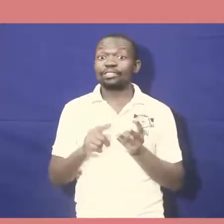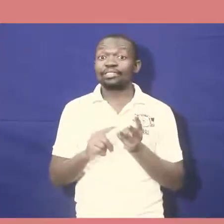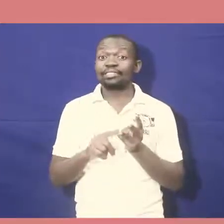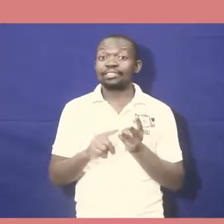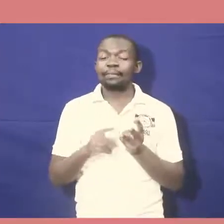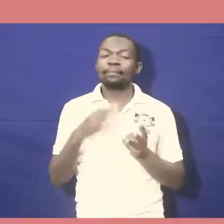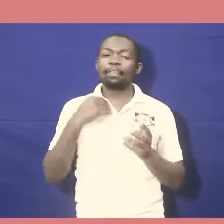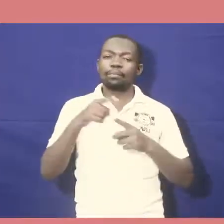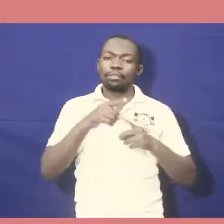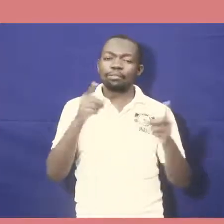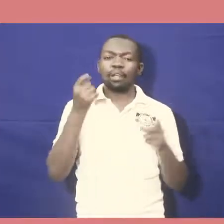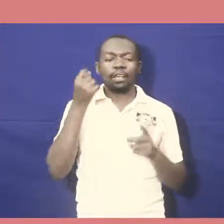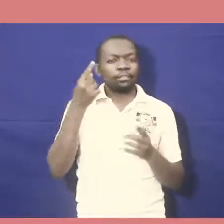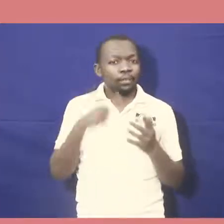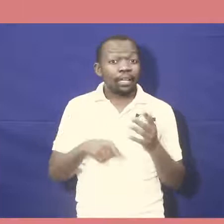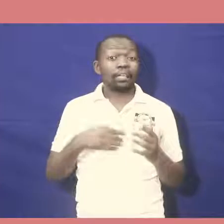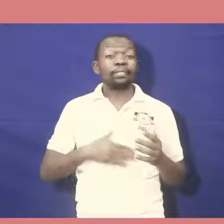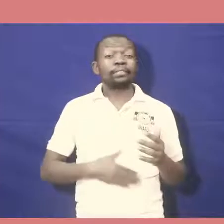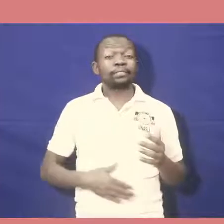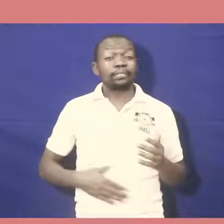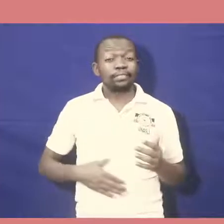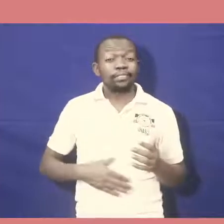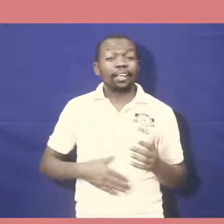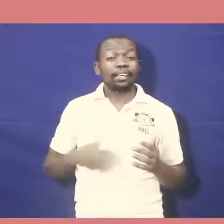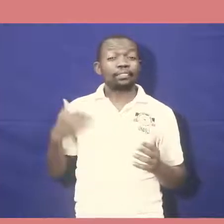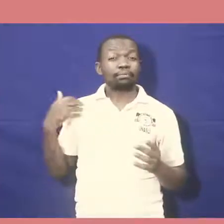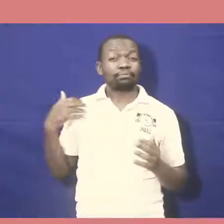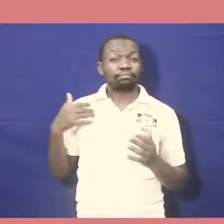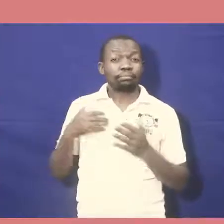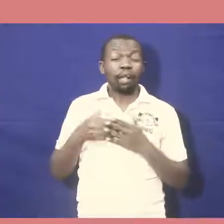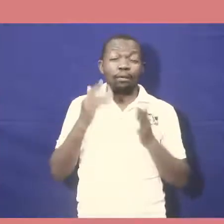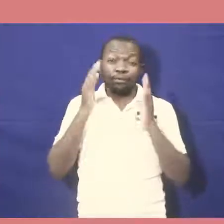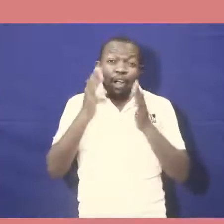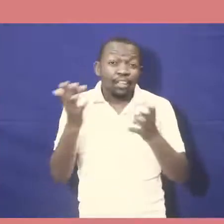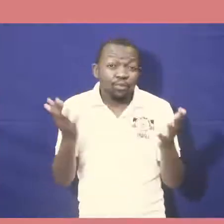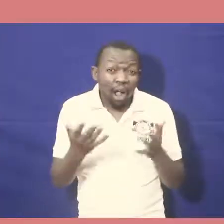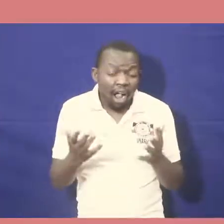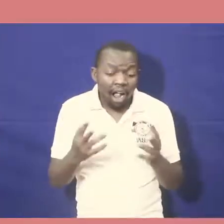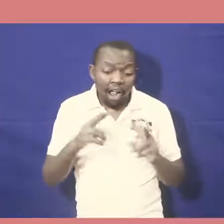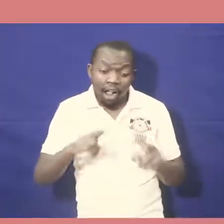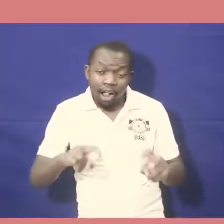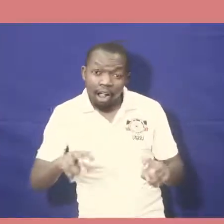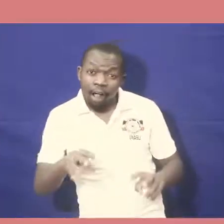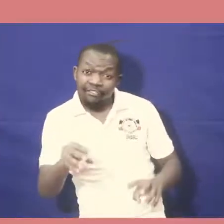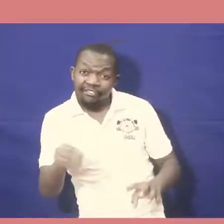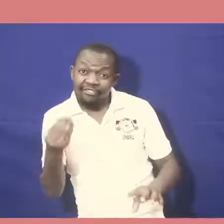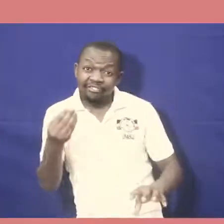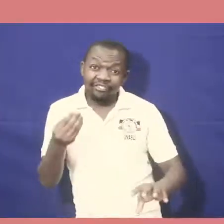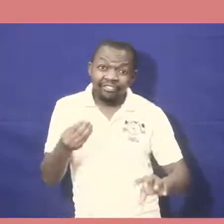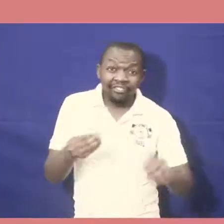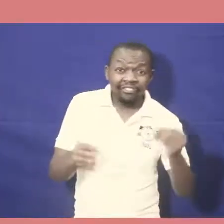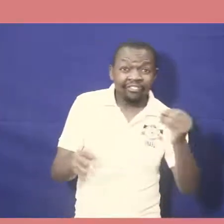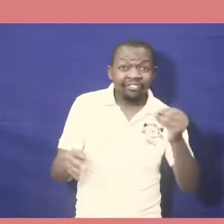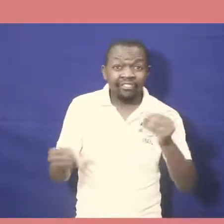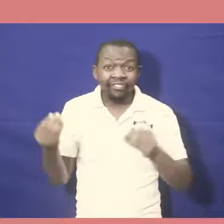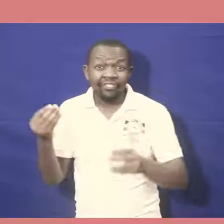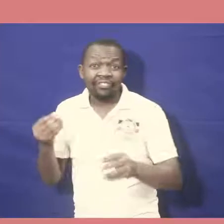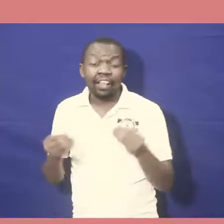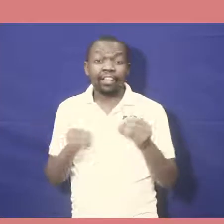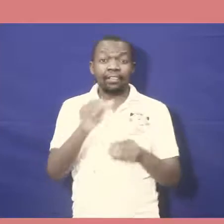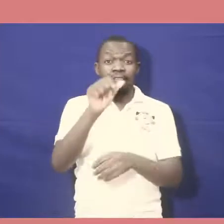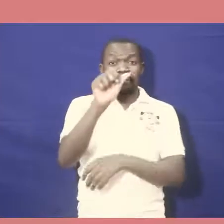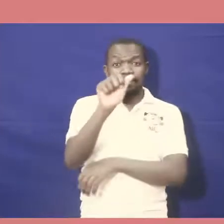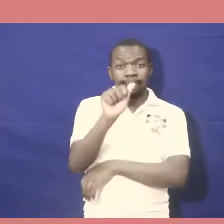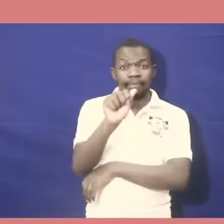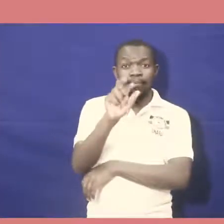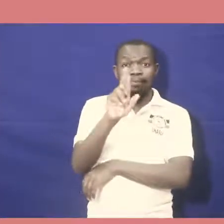I want you to understand that science has mainly relied on the findings of archaeology.